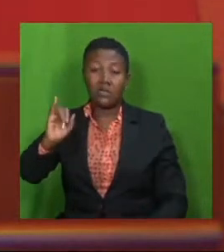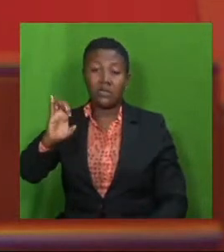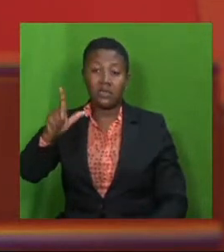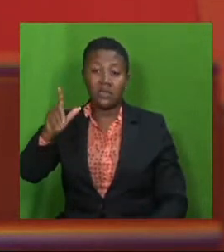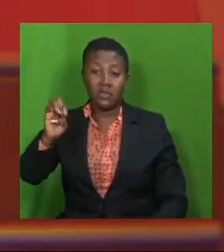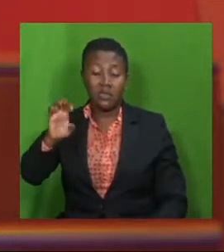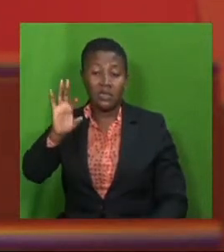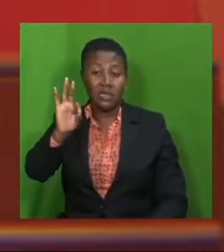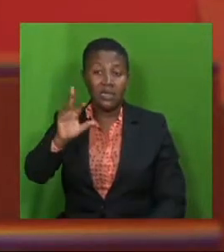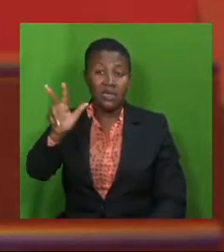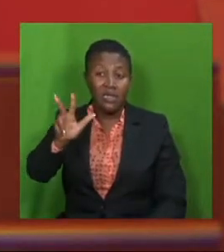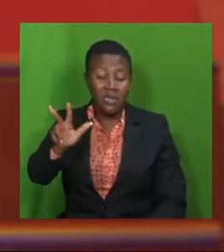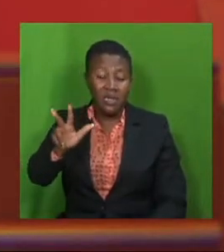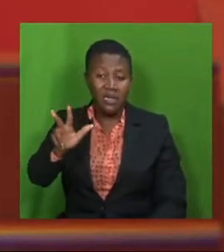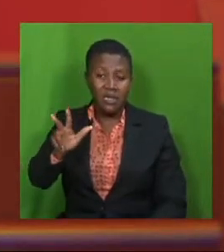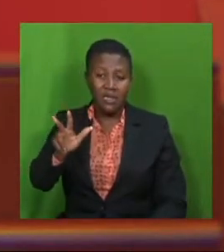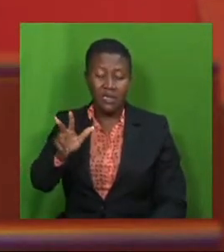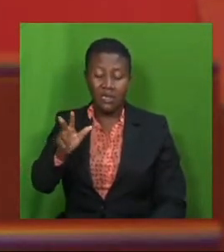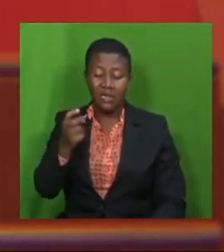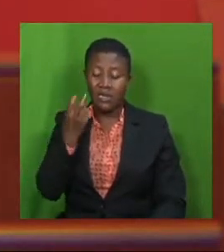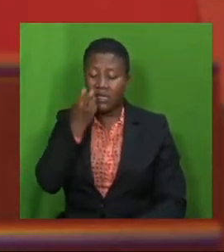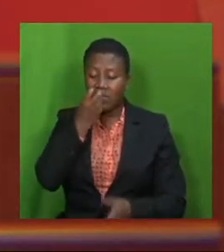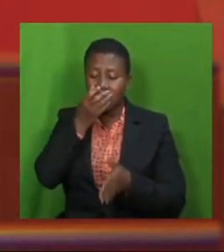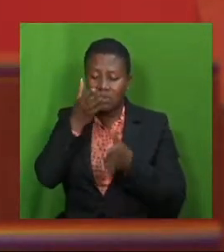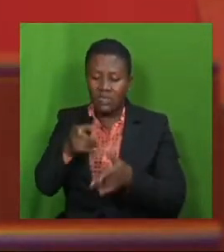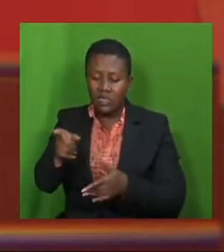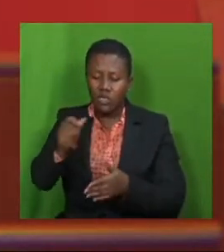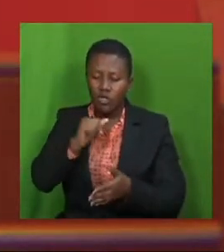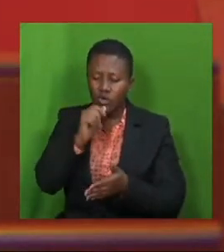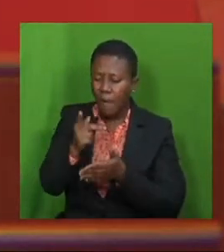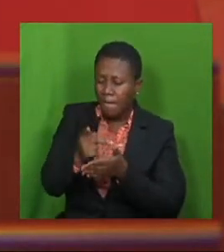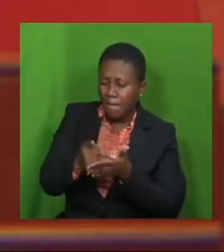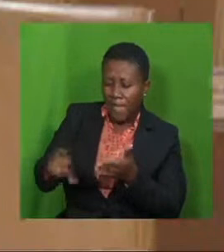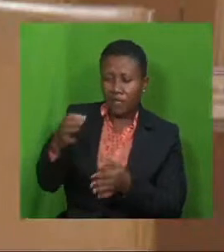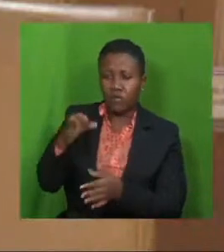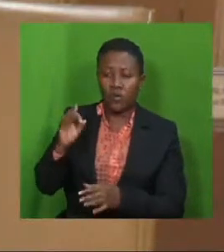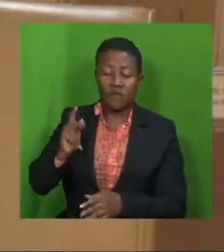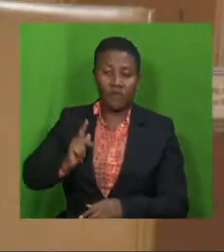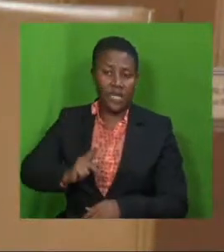Speaker is not described as part of Parliament.